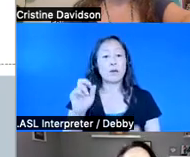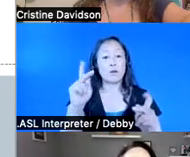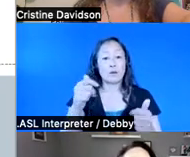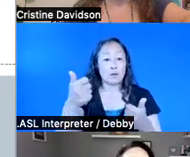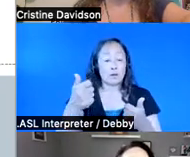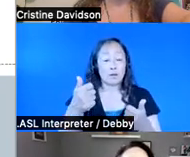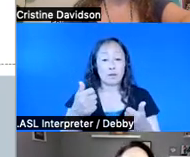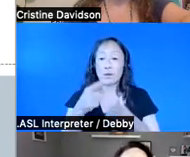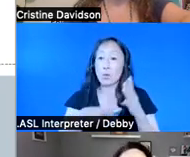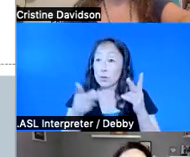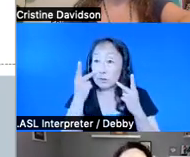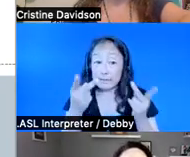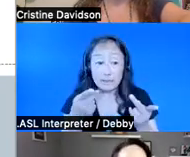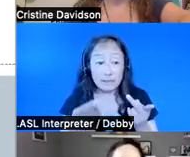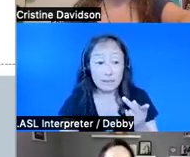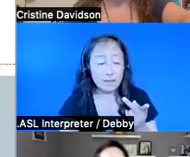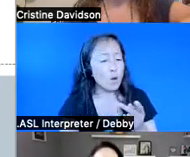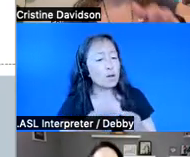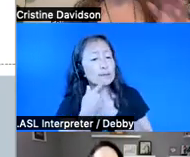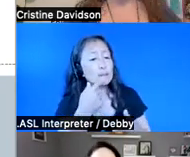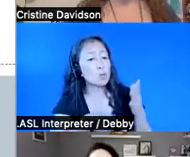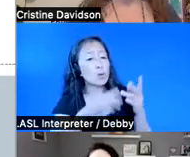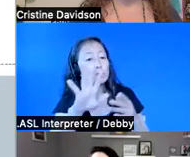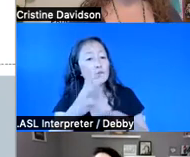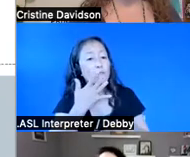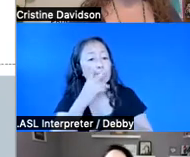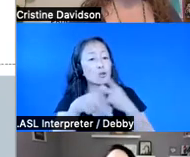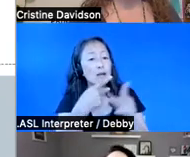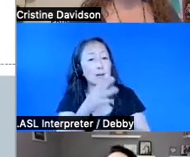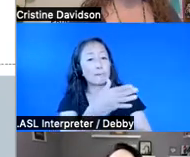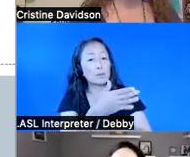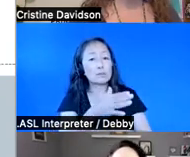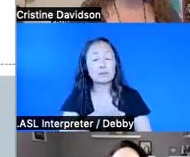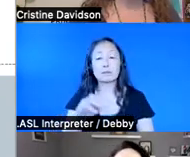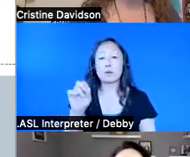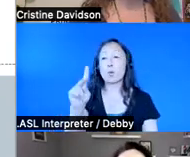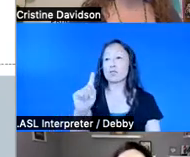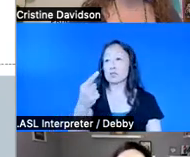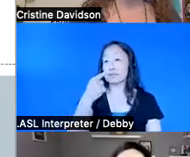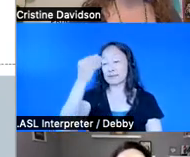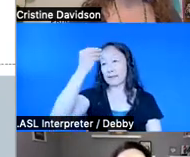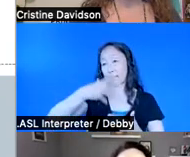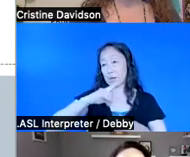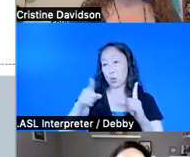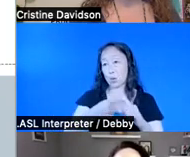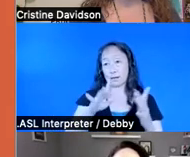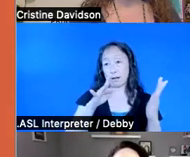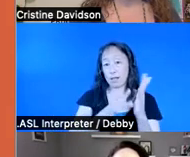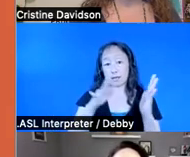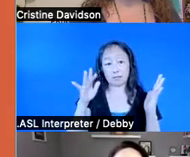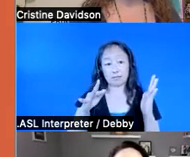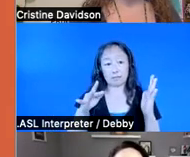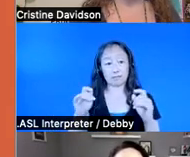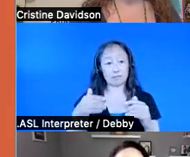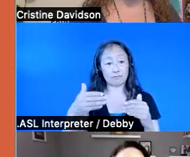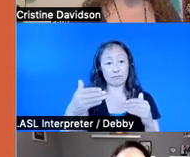What do you see? It says, what is your favorite kind of music? Awesome. Okay, just tell me when to click. All right, you can